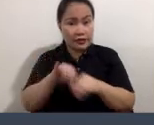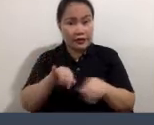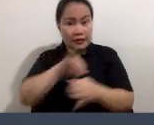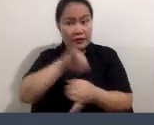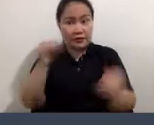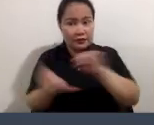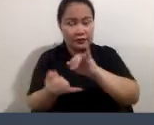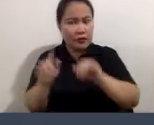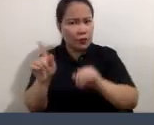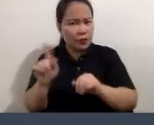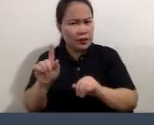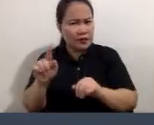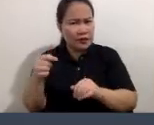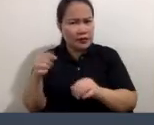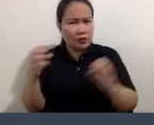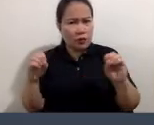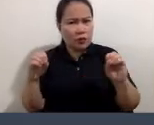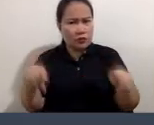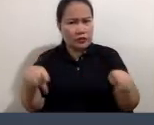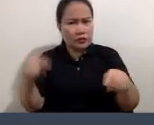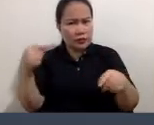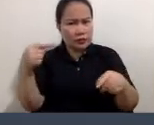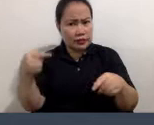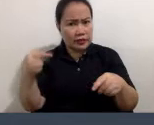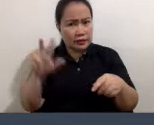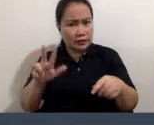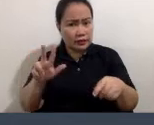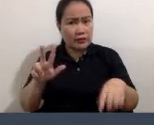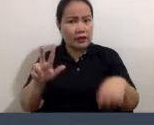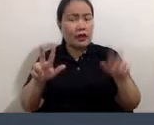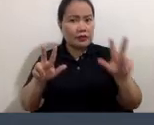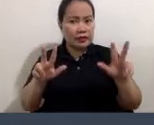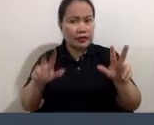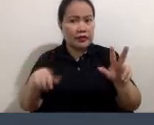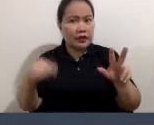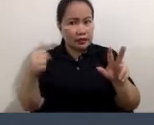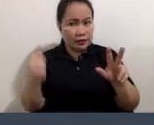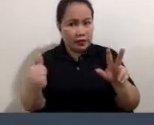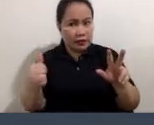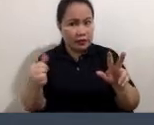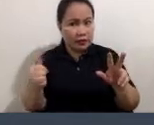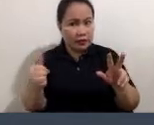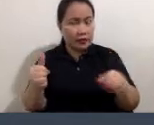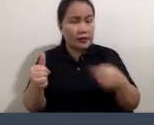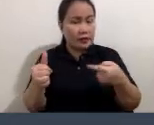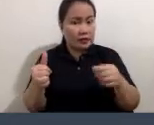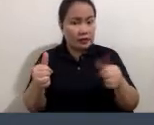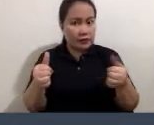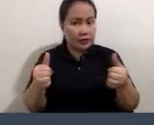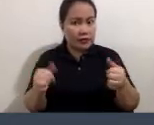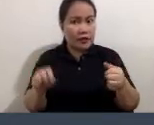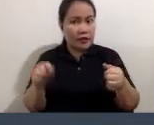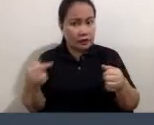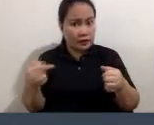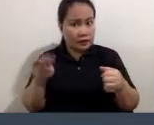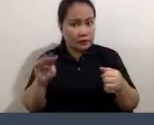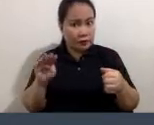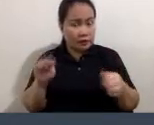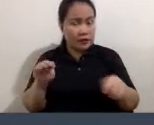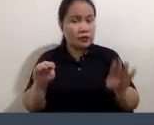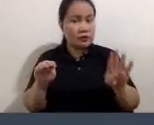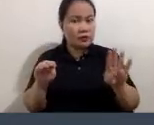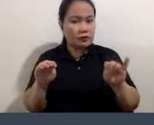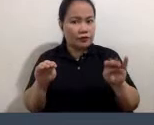what is the opposite of negative 3? That is positive 3. Positive 10 is negative 10. Negative 14 is positive